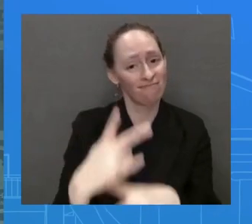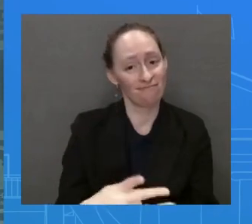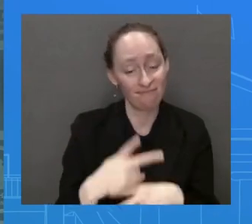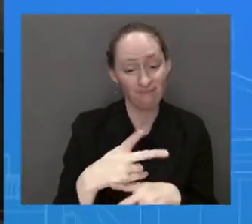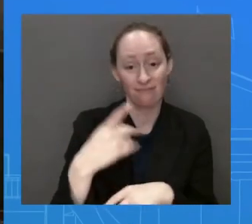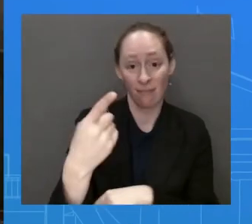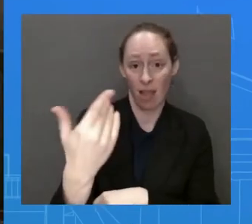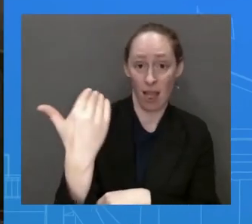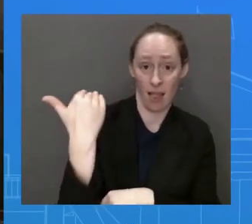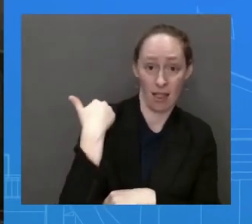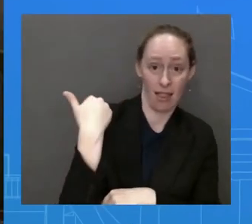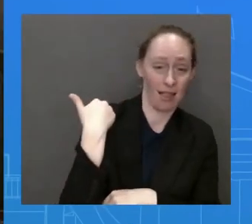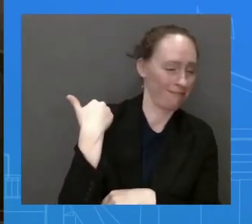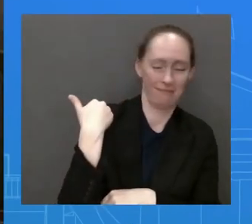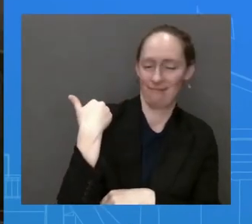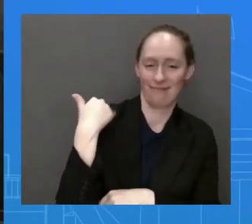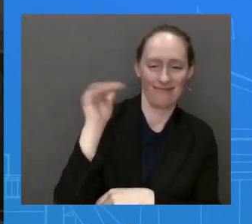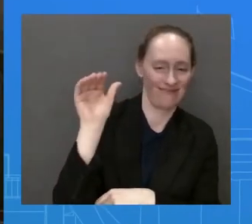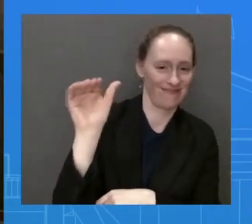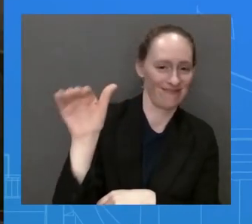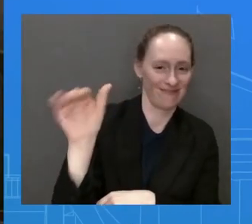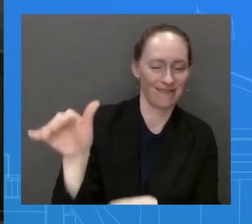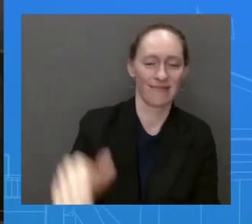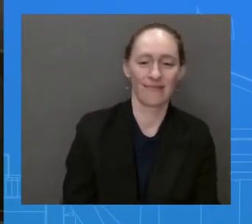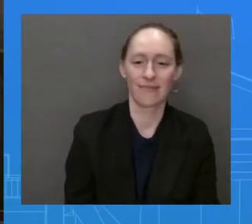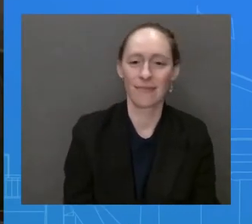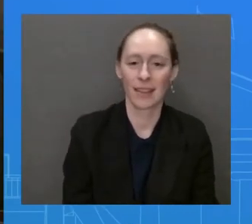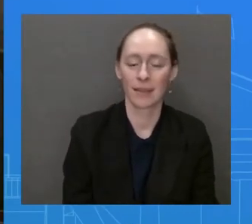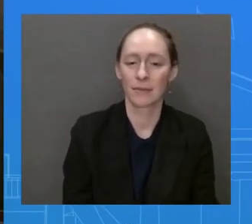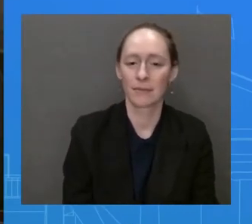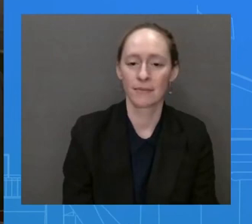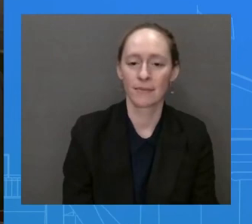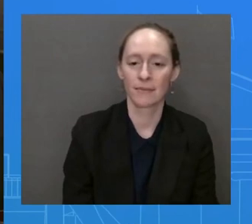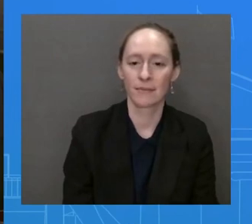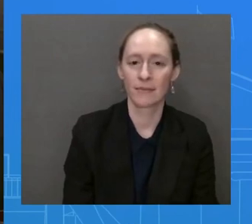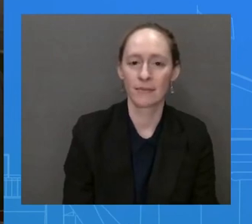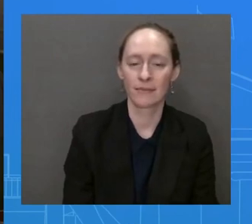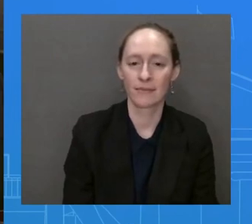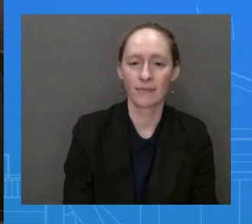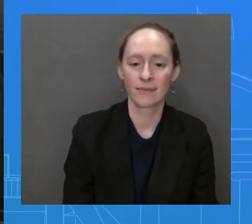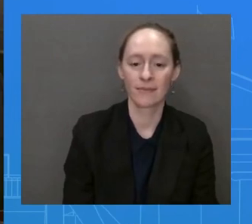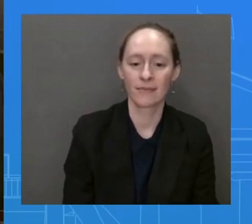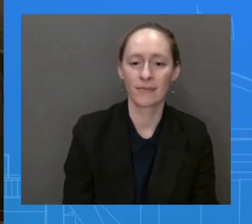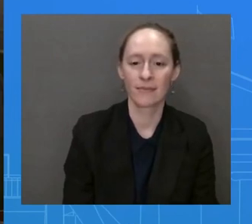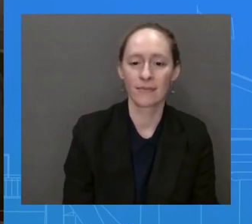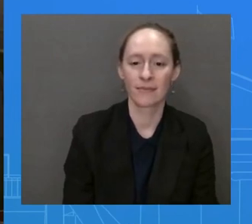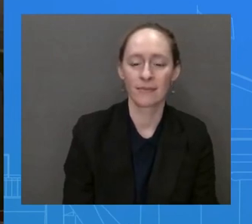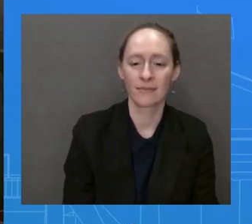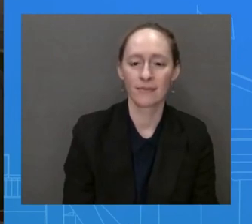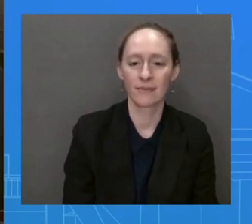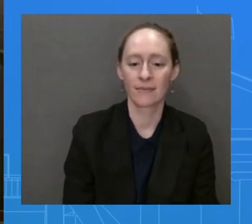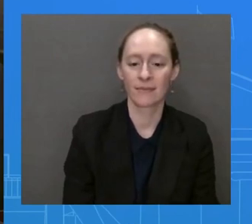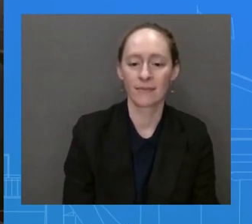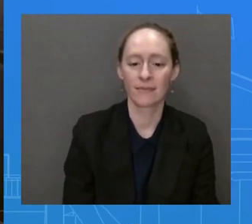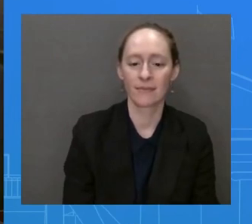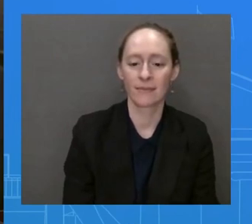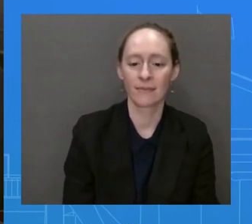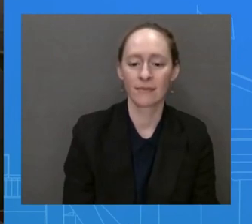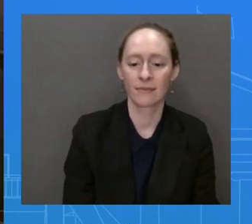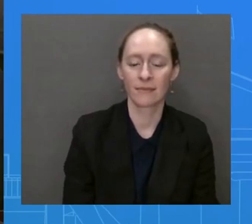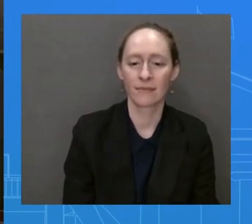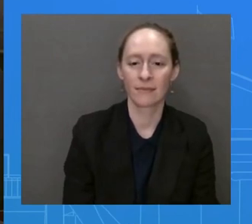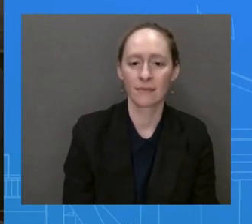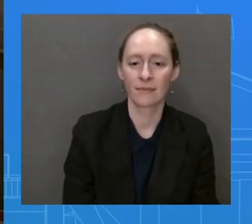counsel. Another topic. I wanted to ask about the administration's appeal of the Sutherland Springs mass shooting